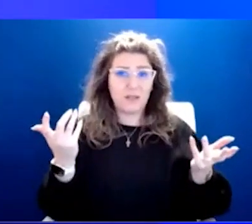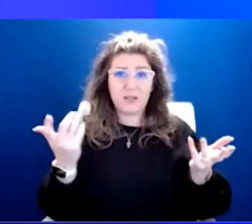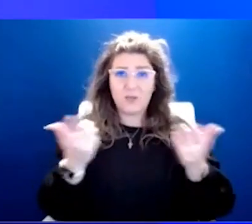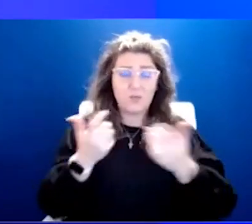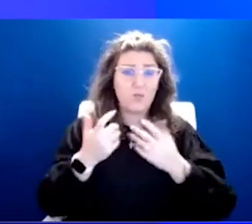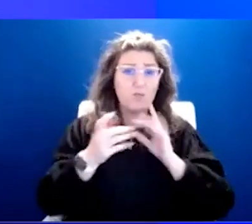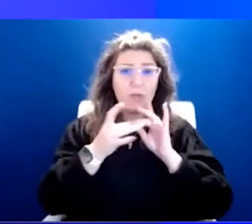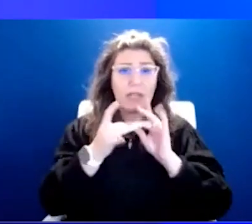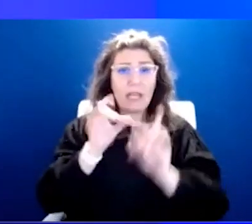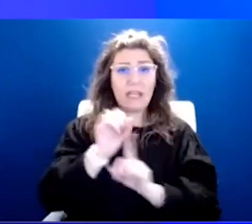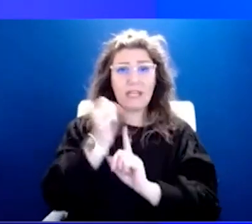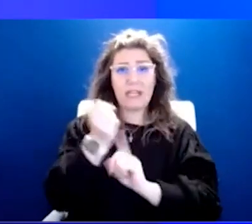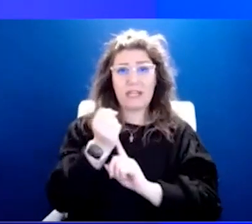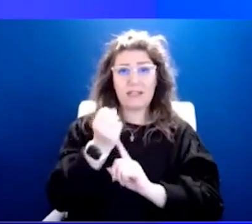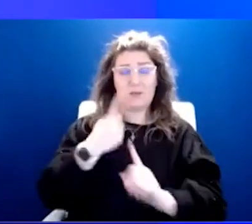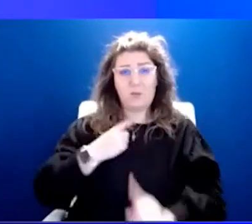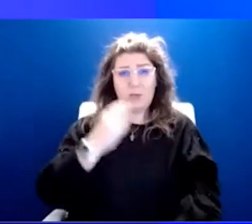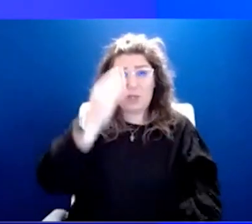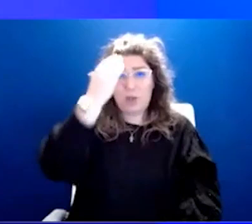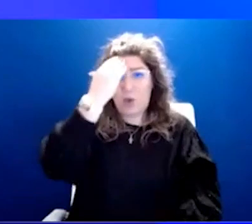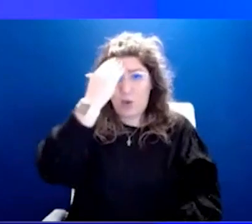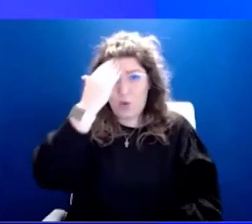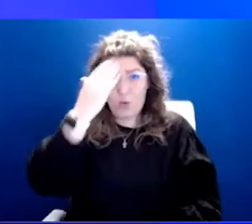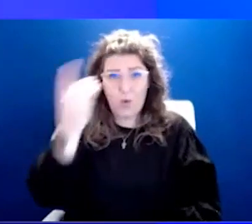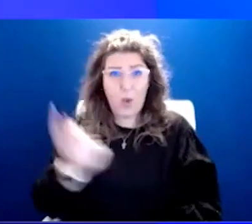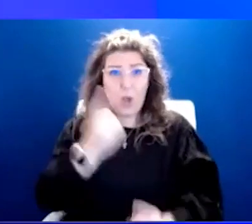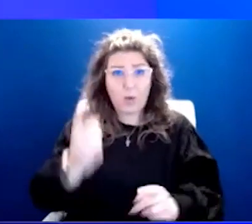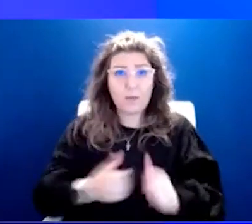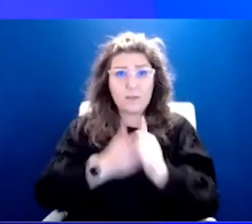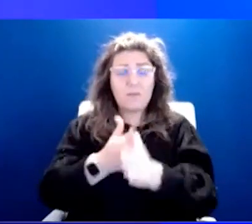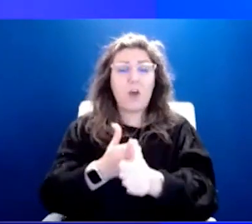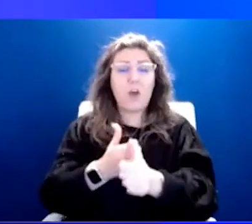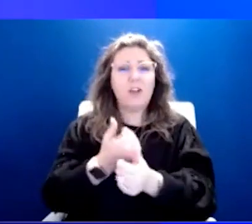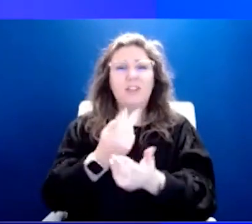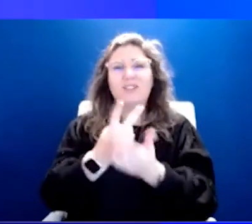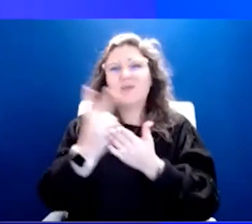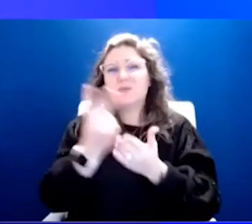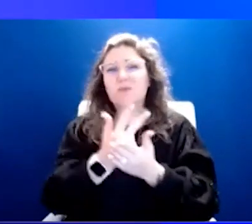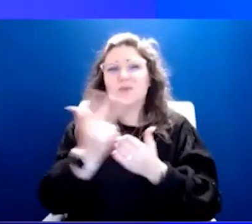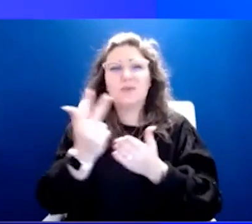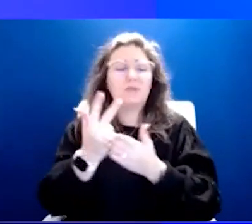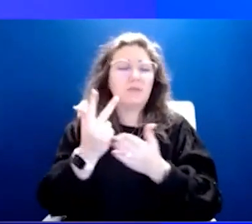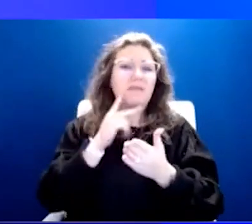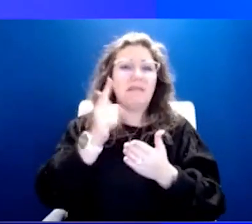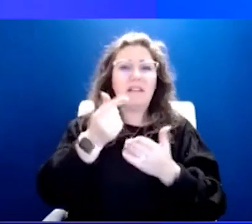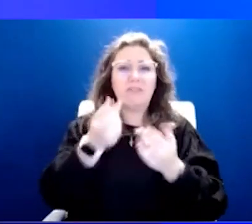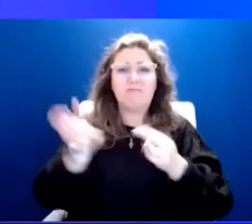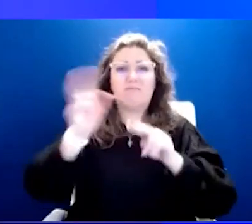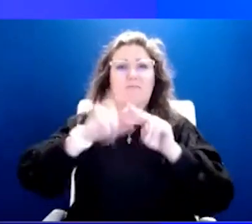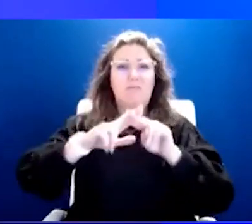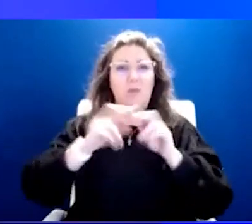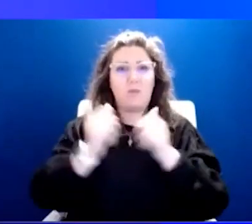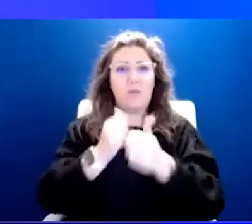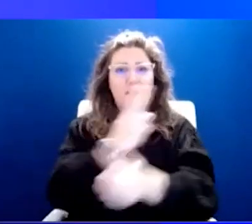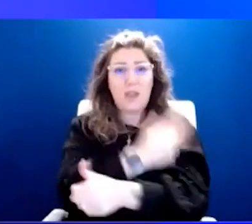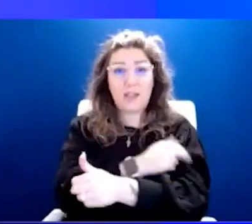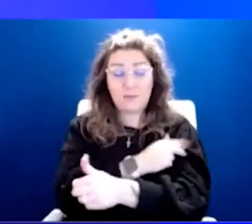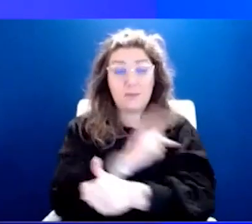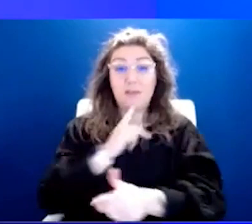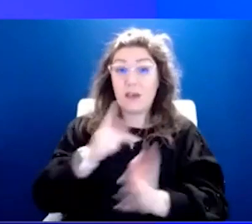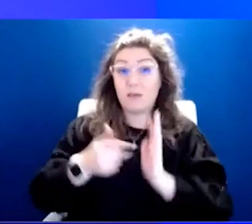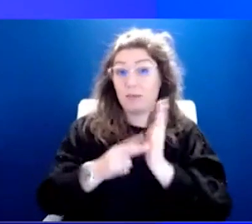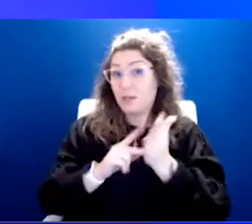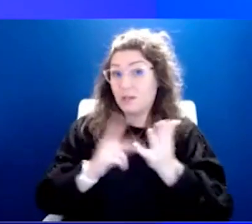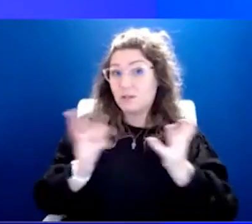and we know that that is always followed at 2 to 3 weeks later by a rise in the number of hospitalizations, to me,